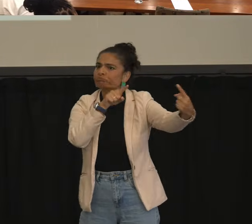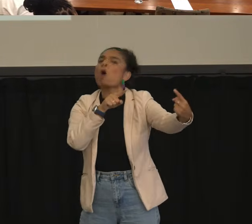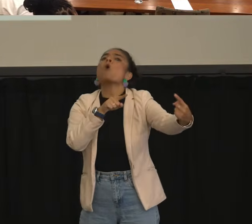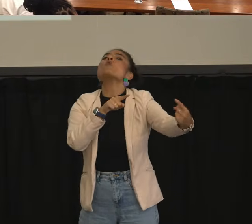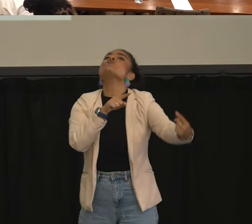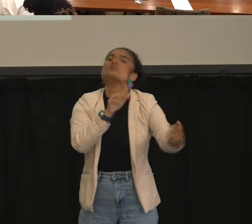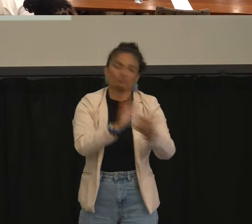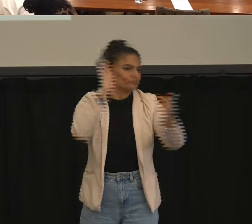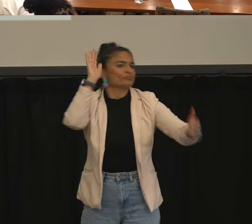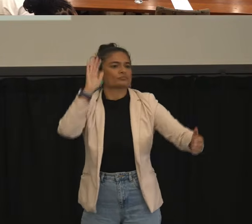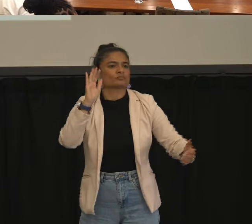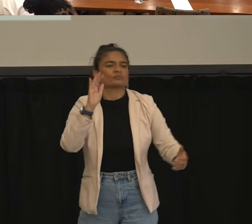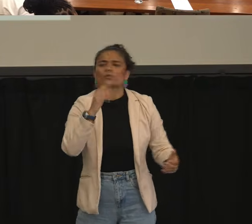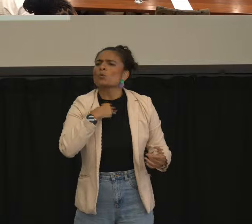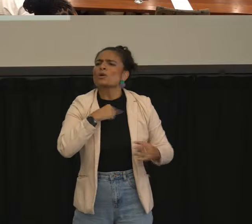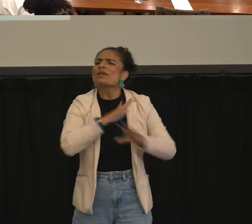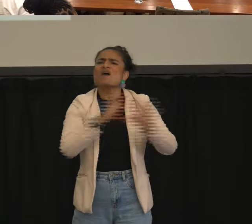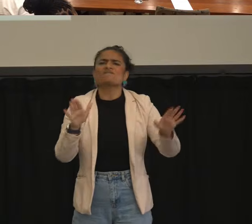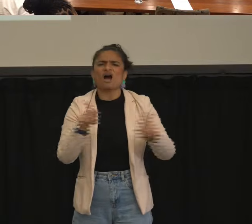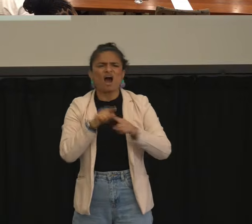But at the end of the day, we both realized that